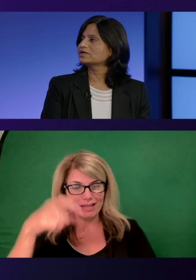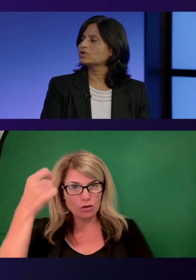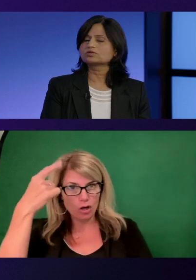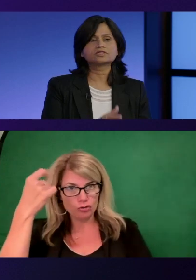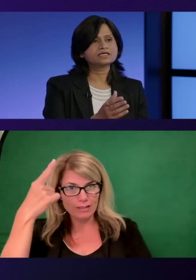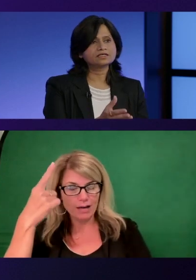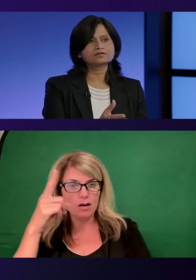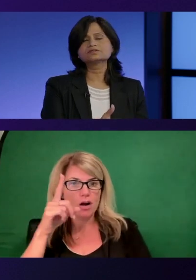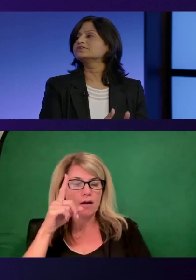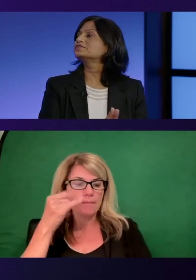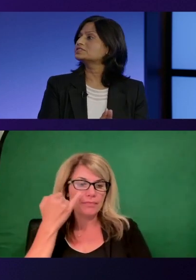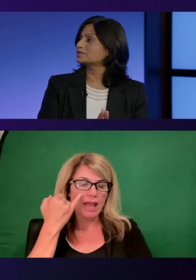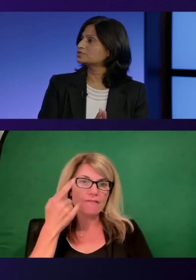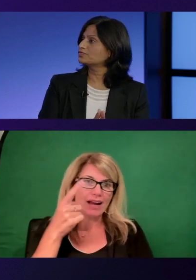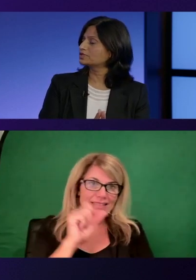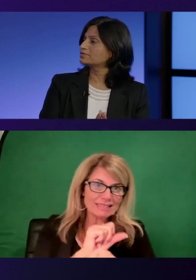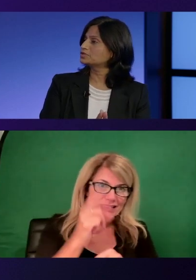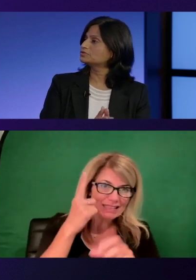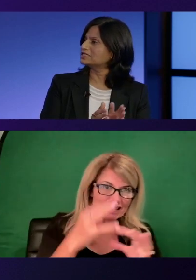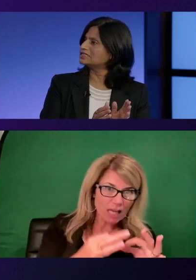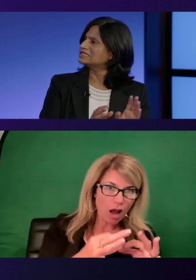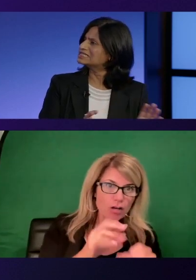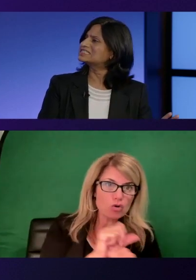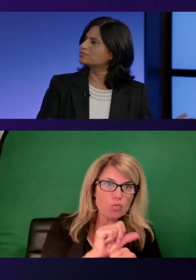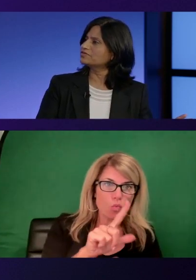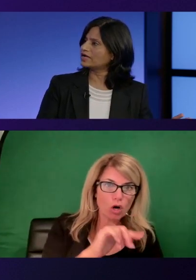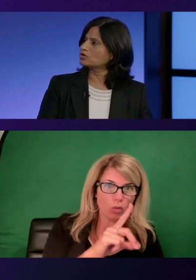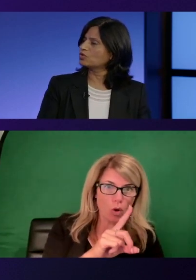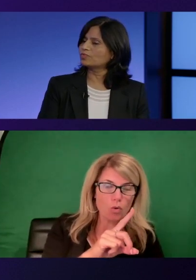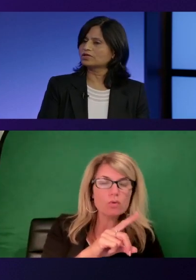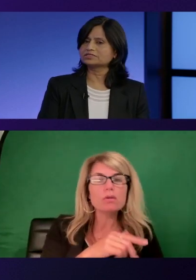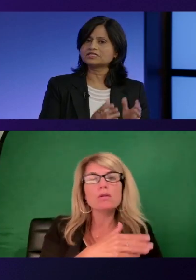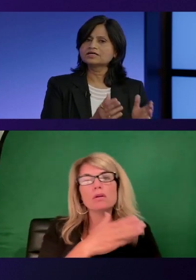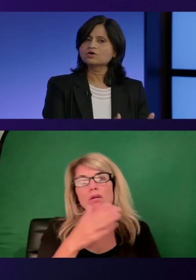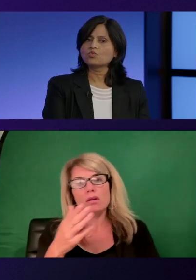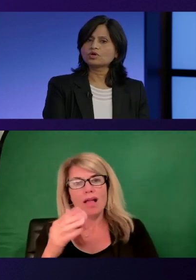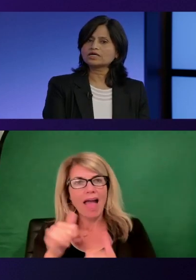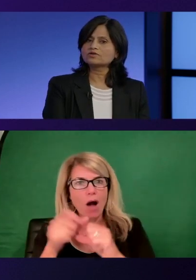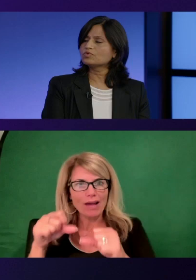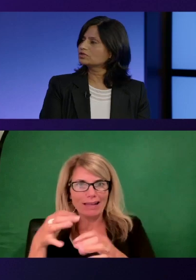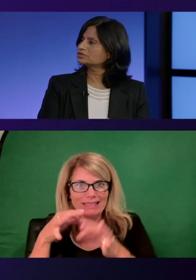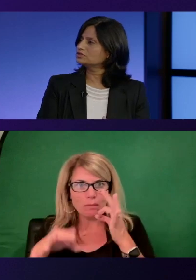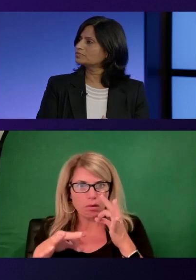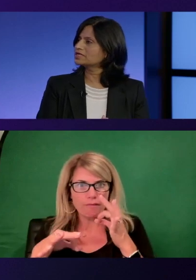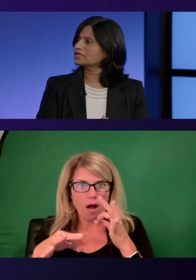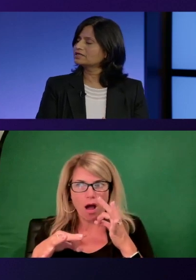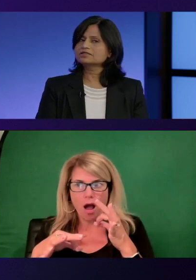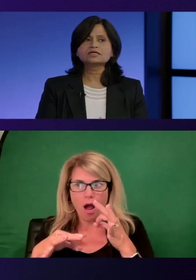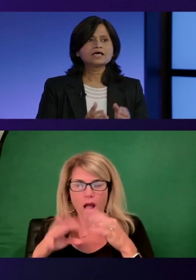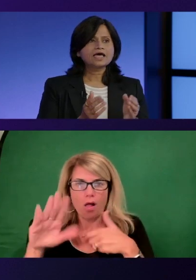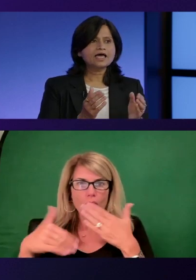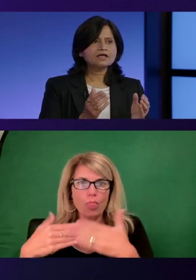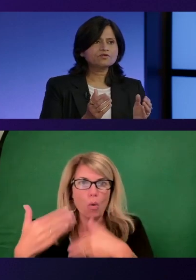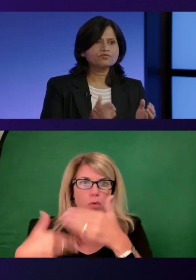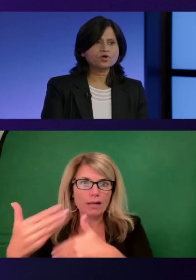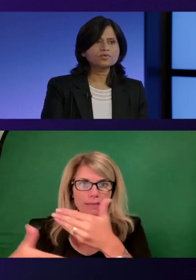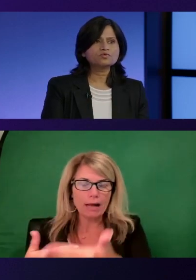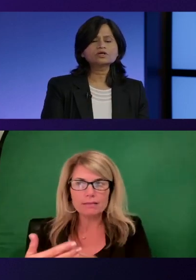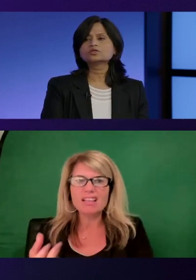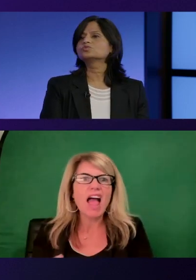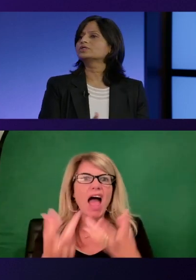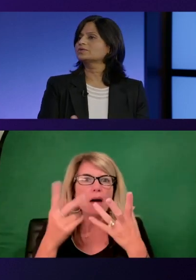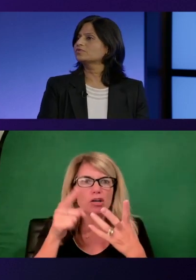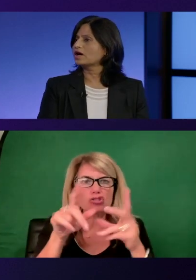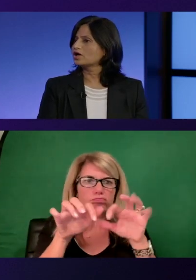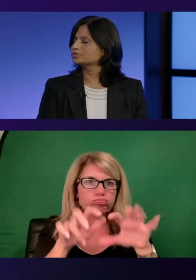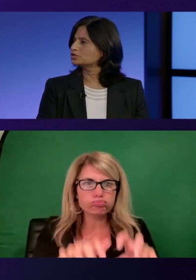decided my workload, and here are the different steps for them to really simplify the whole process. What kind of workloads you're bringing in, and from the